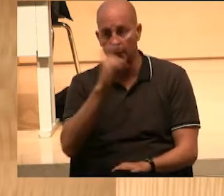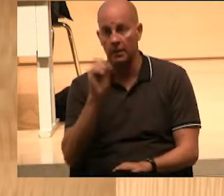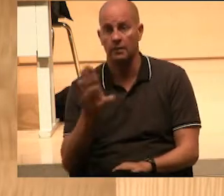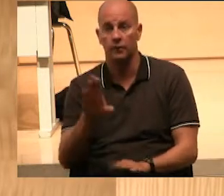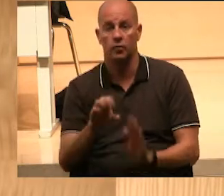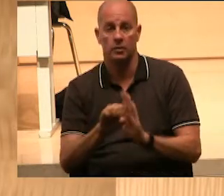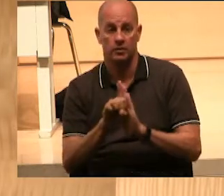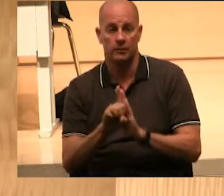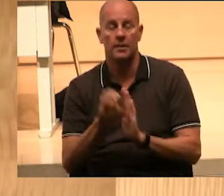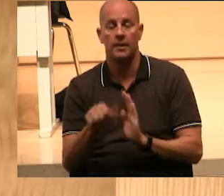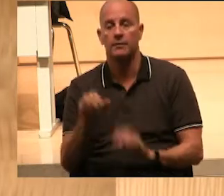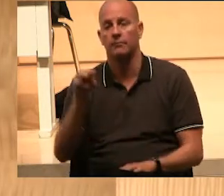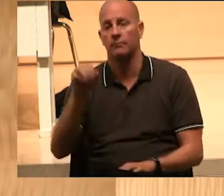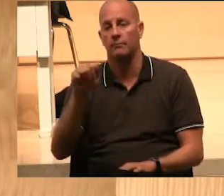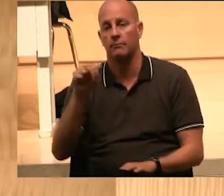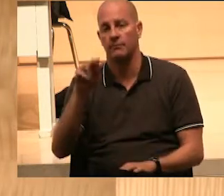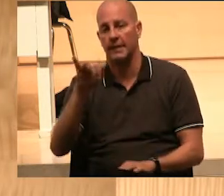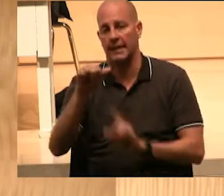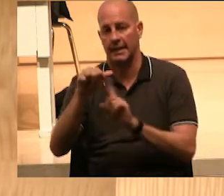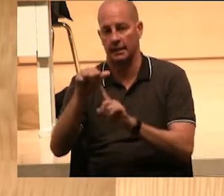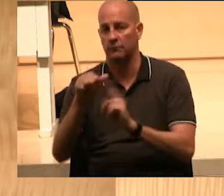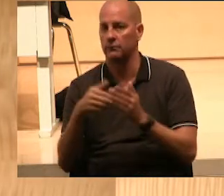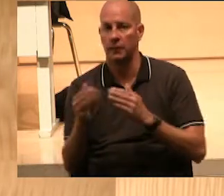symptoms, that's mania, whether it's a week or not.